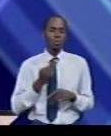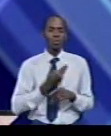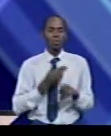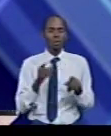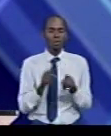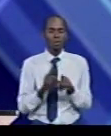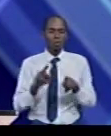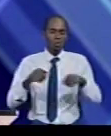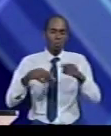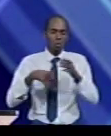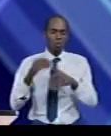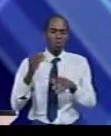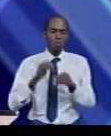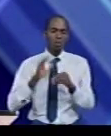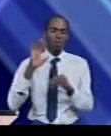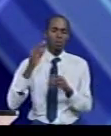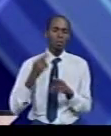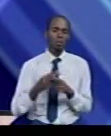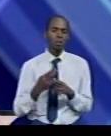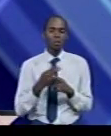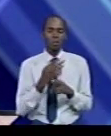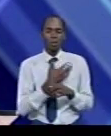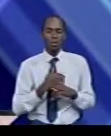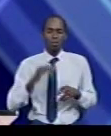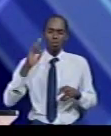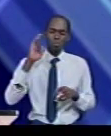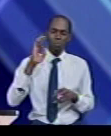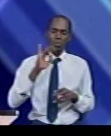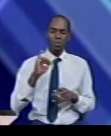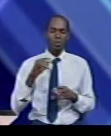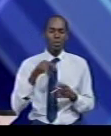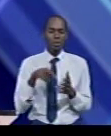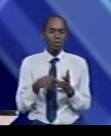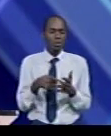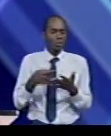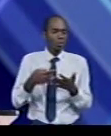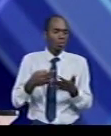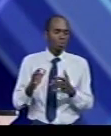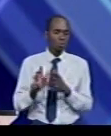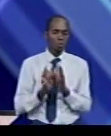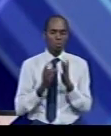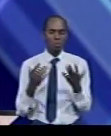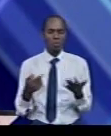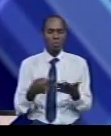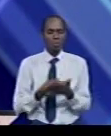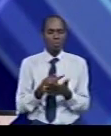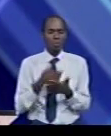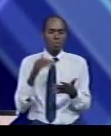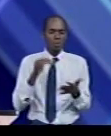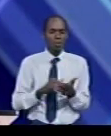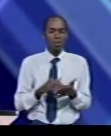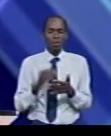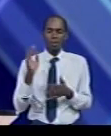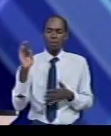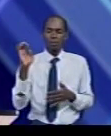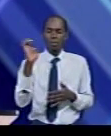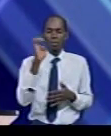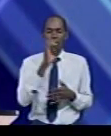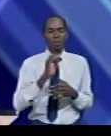forth in your name and preaching this scriptural gospel again, evangelizing the souls.